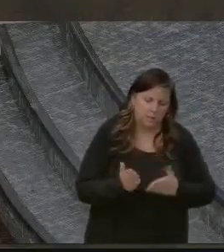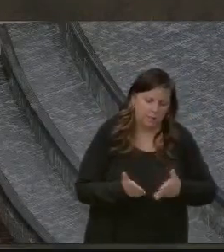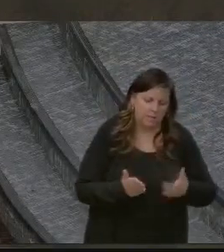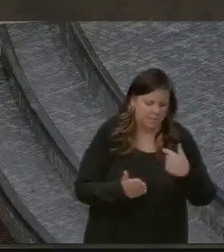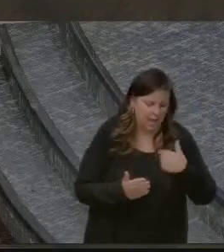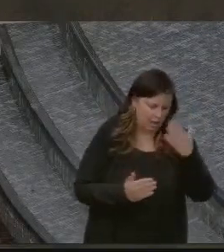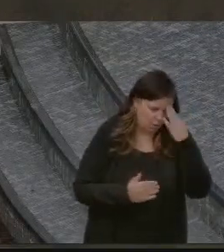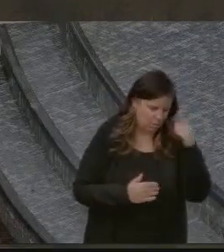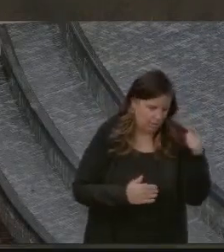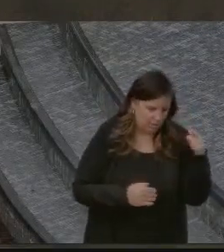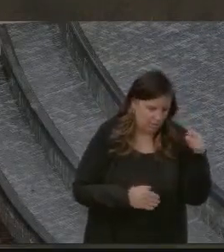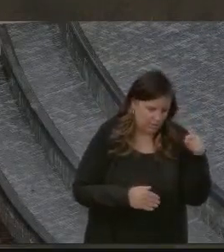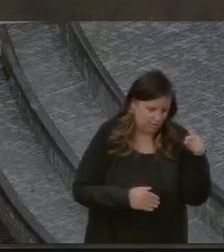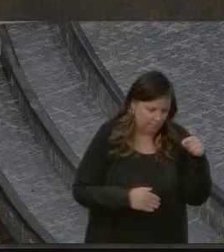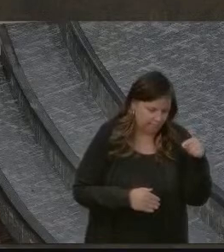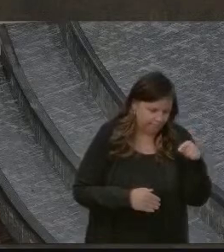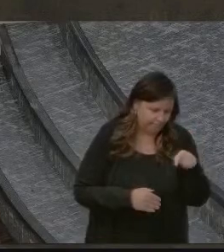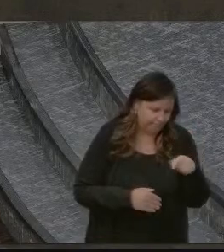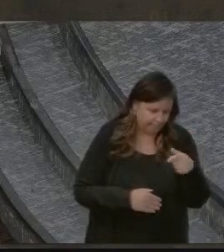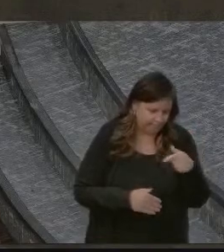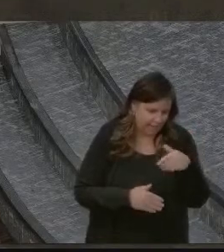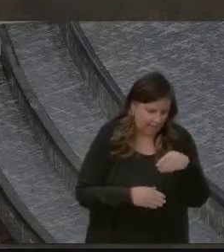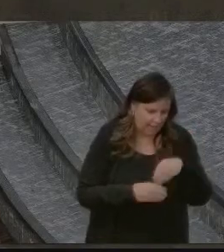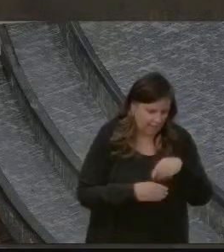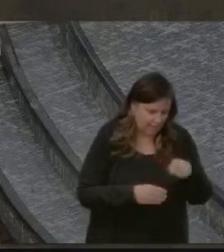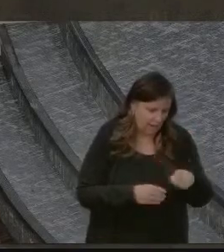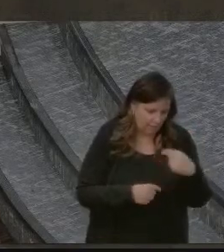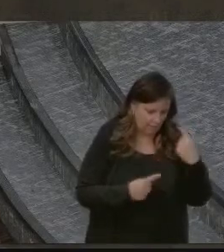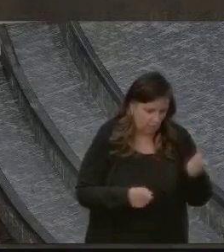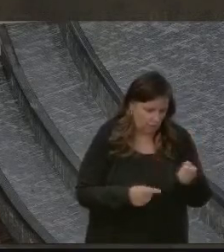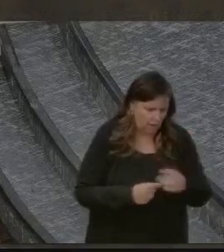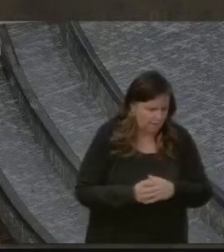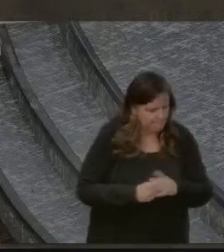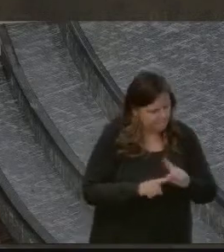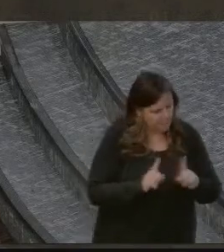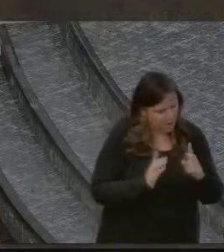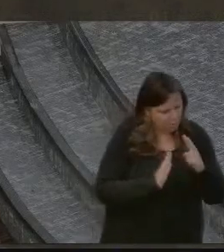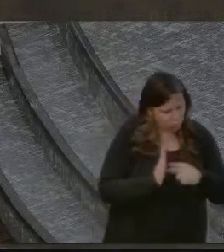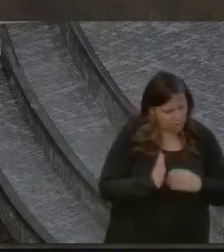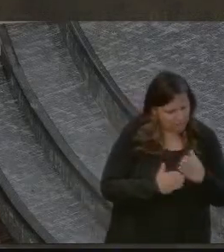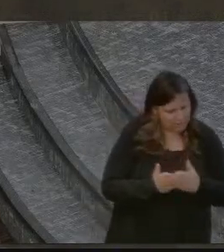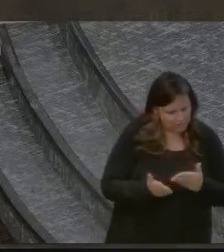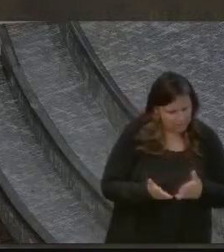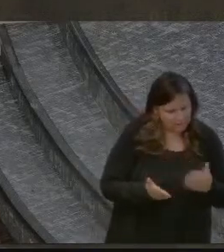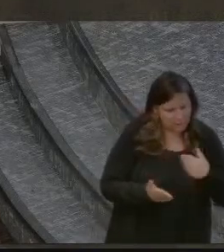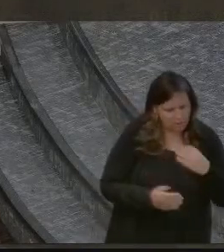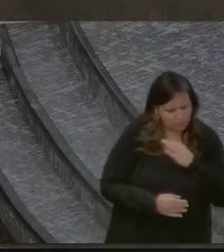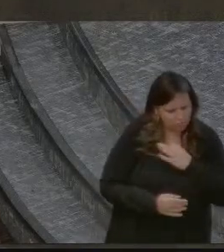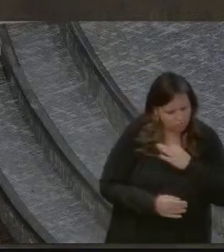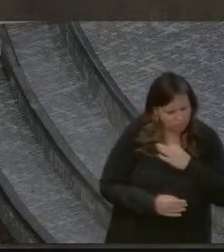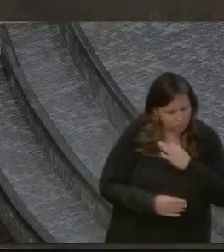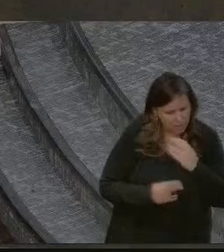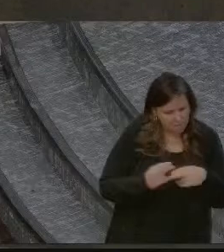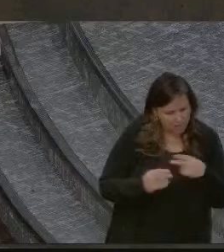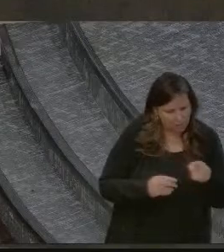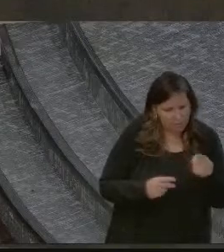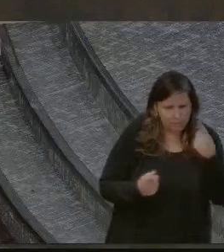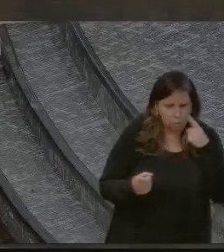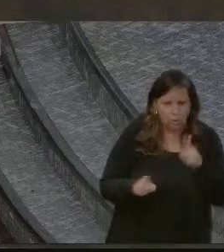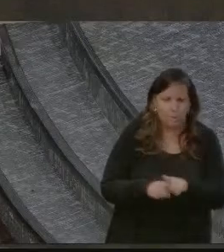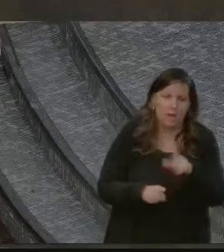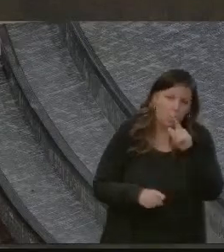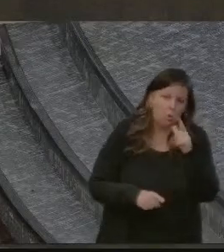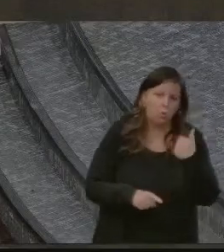have, but somehow this time, maybe I'm super sensitive, but I read some things that made me wonder about this agreement and who we are.